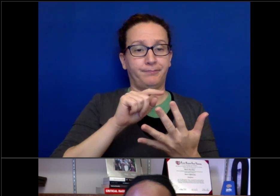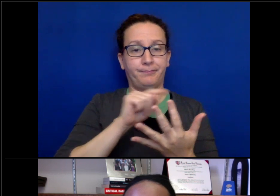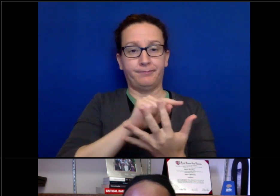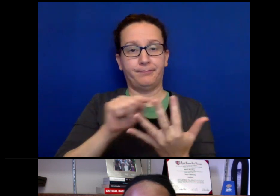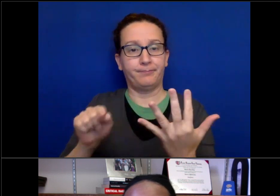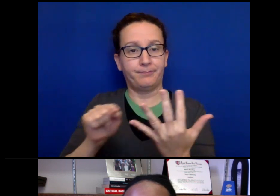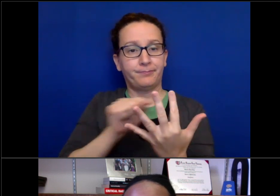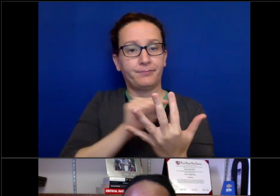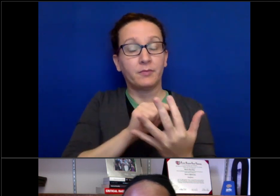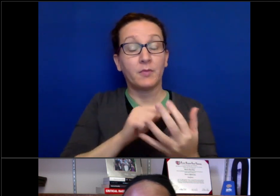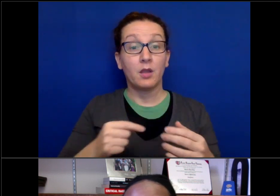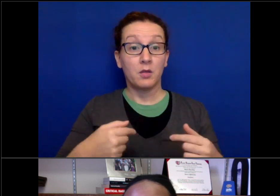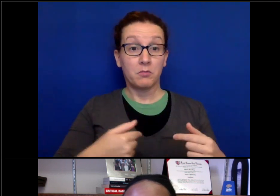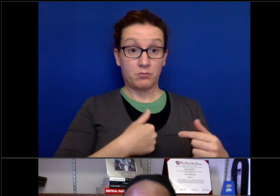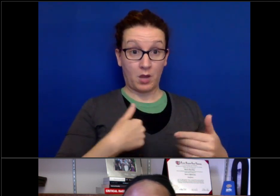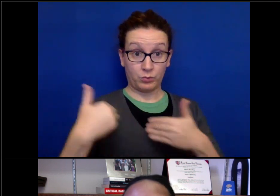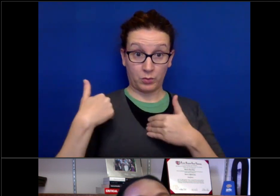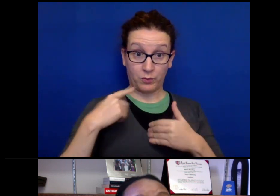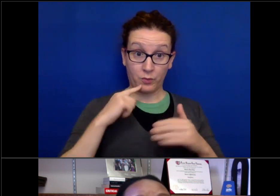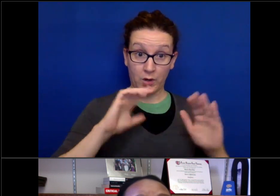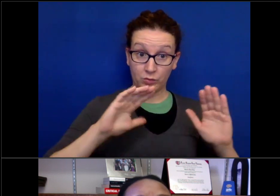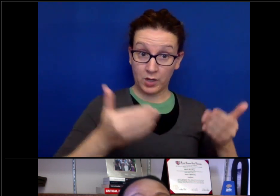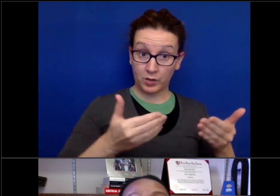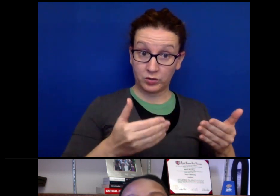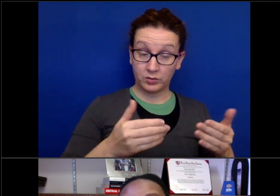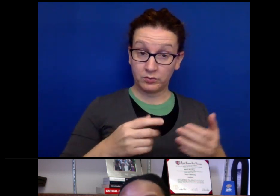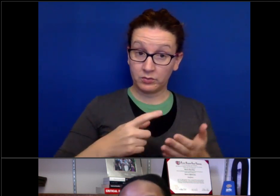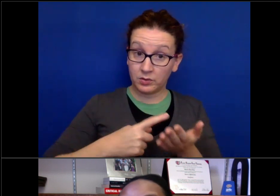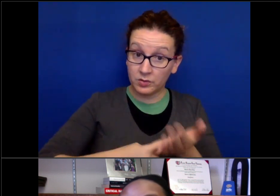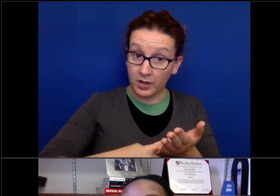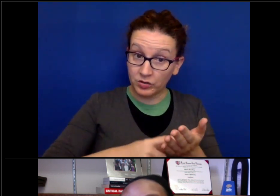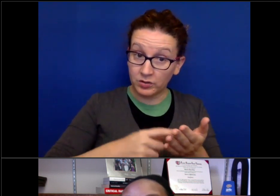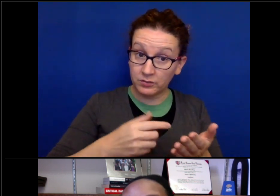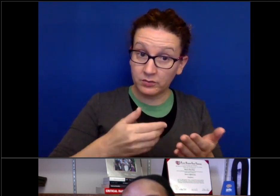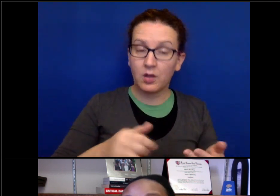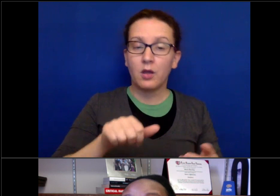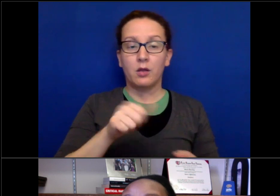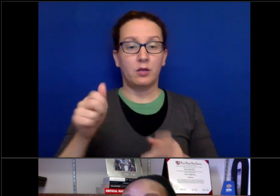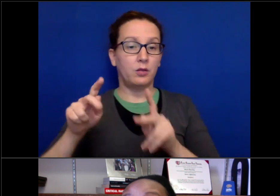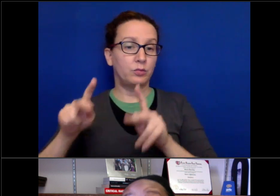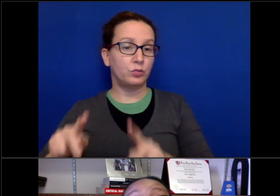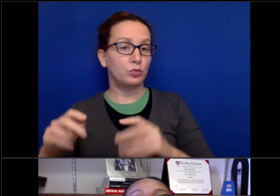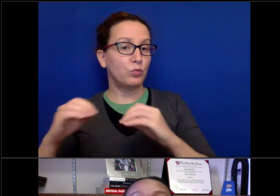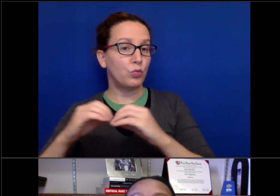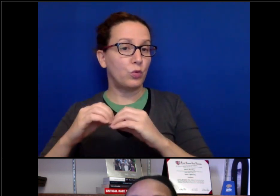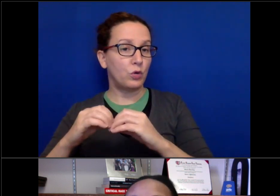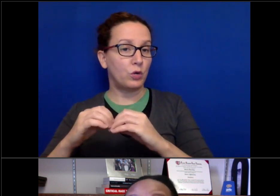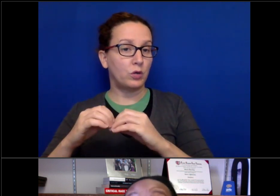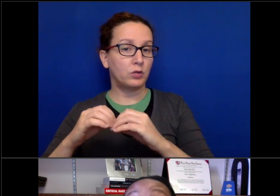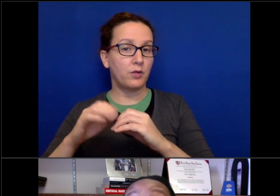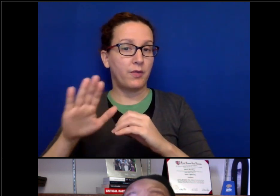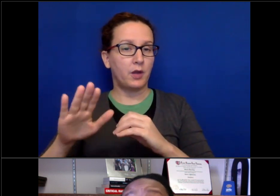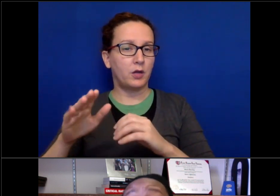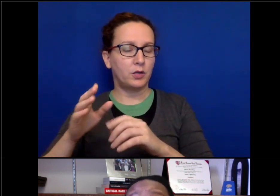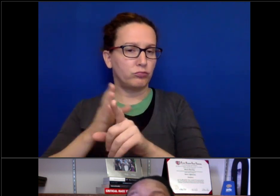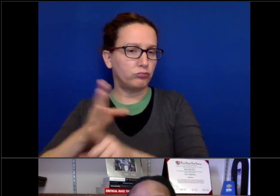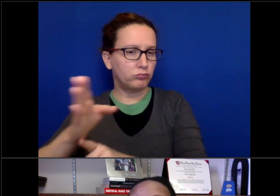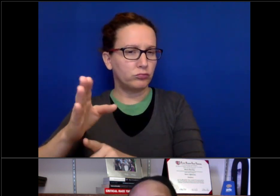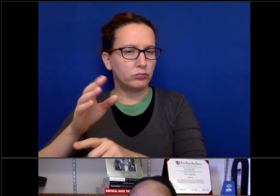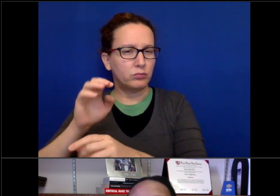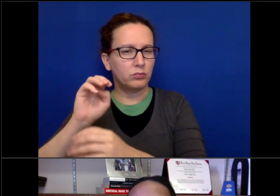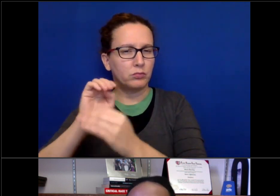might be I'm responsible for the introduction and the discussion, and this other person it's more so their wheelhouse in terms of the methodology,